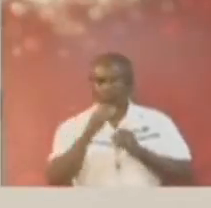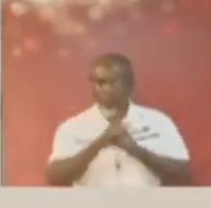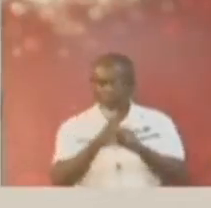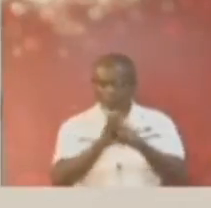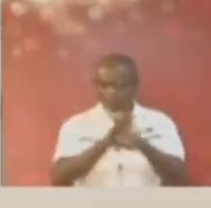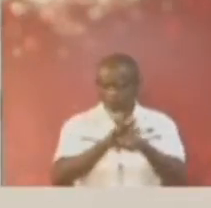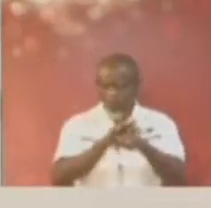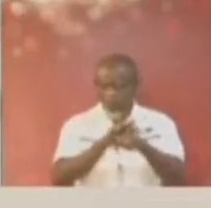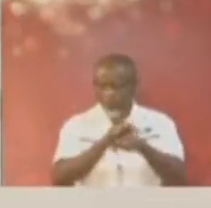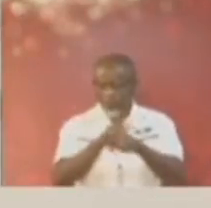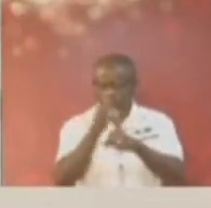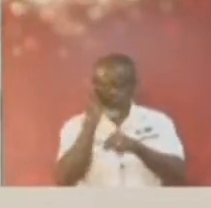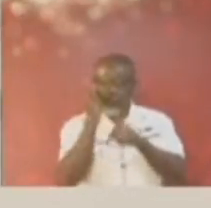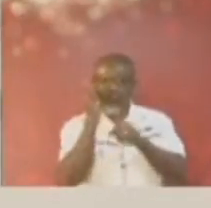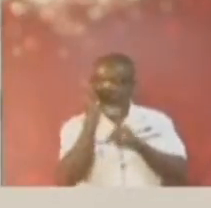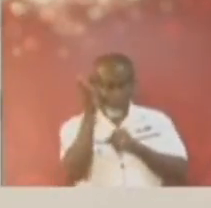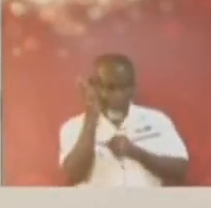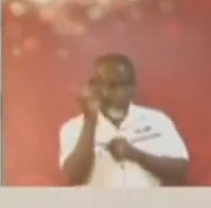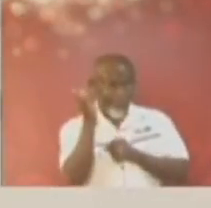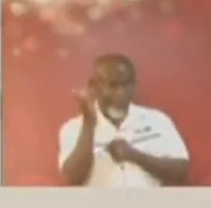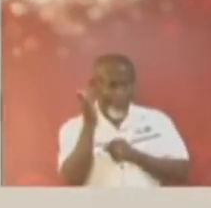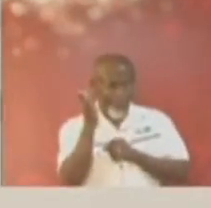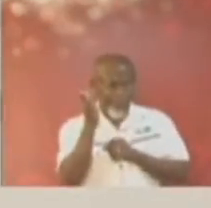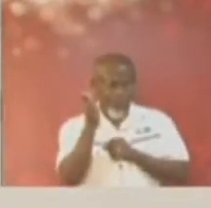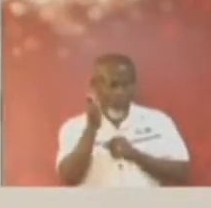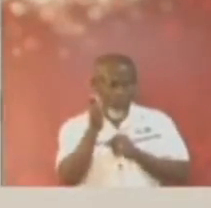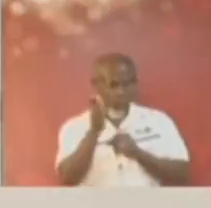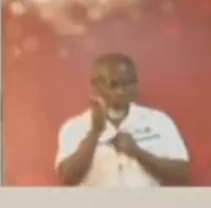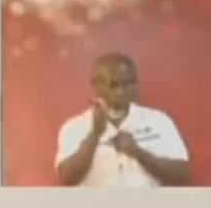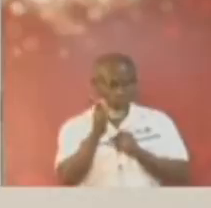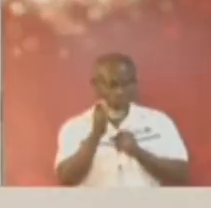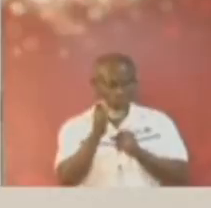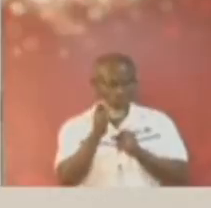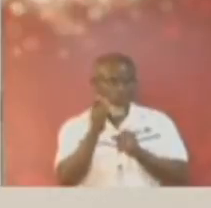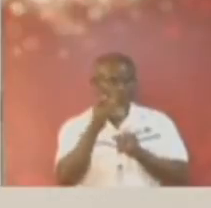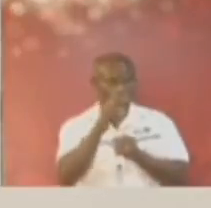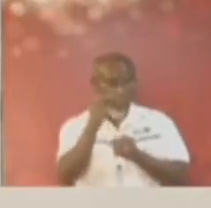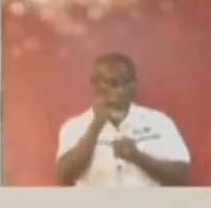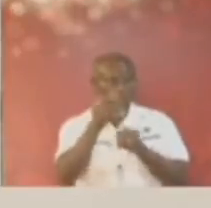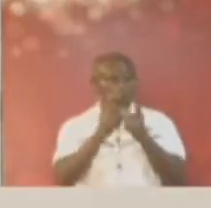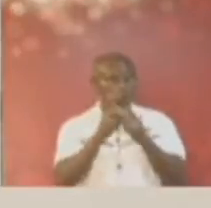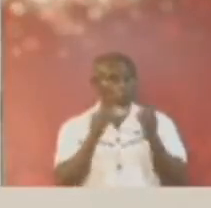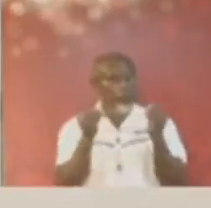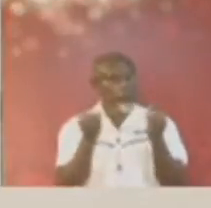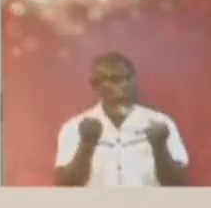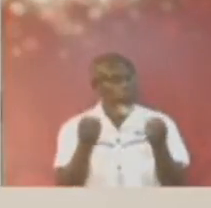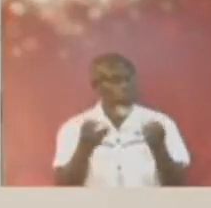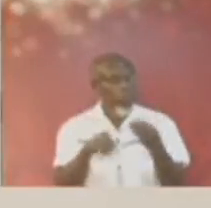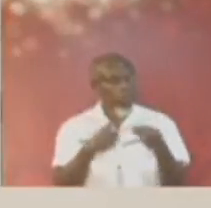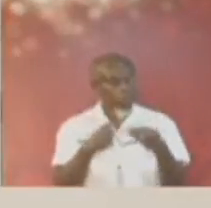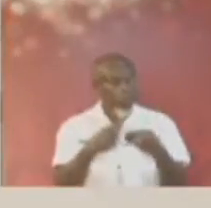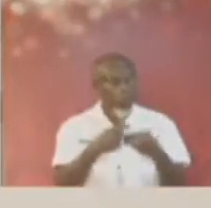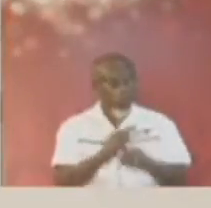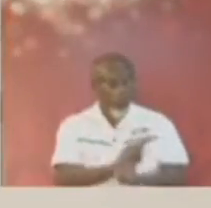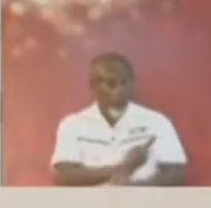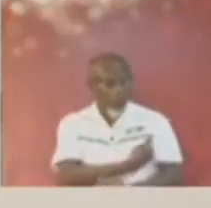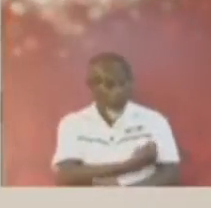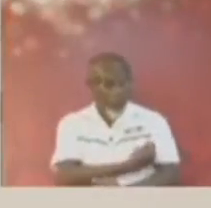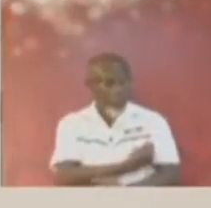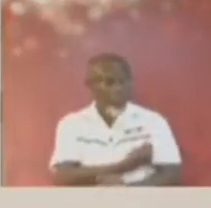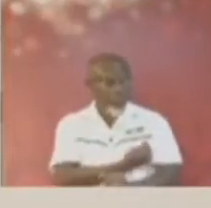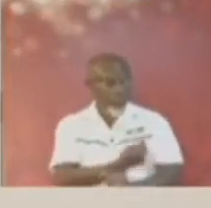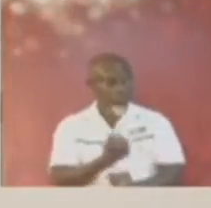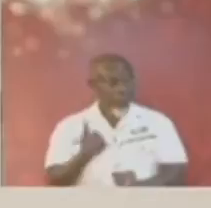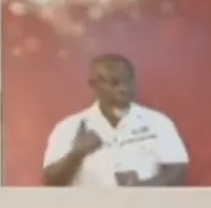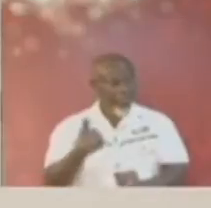about that new vaccine that had been reported as having a 90%